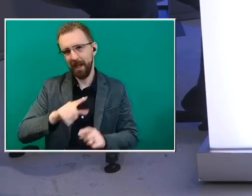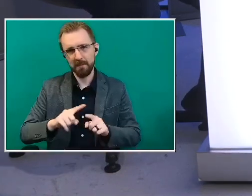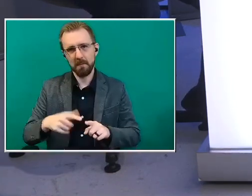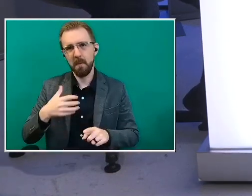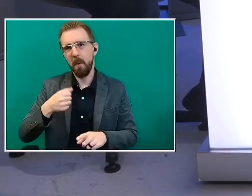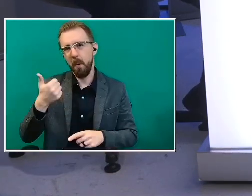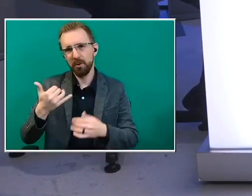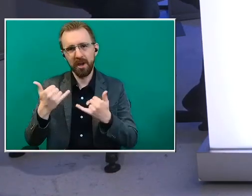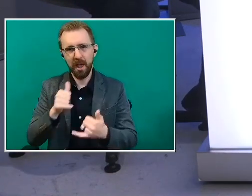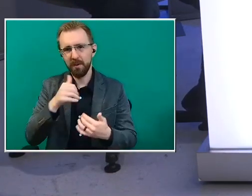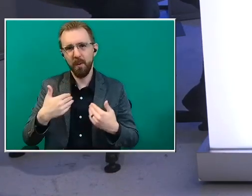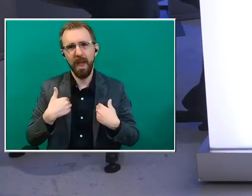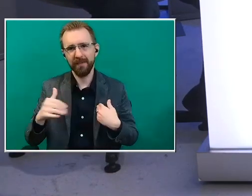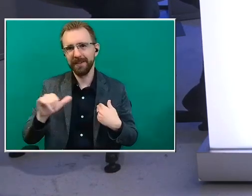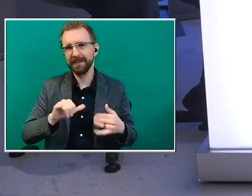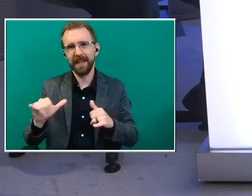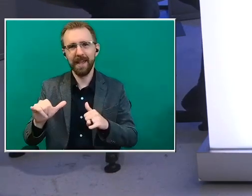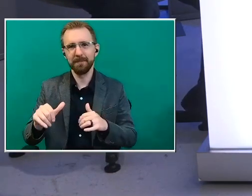have the same shapely figure. But